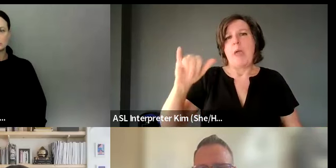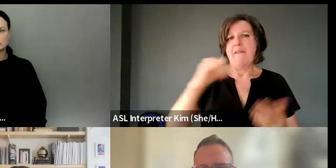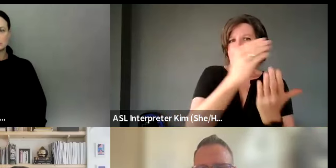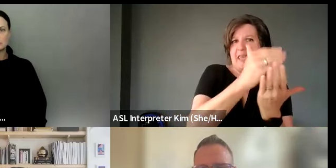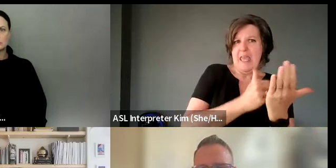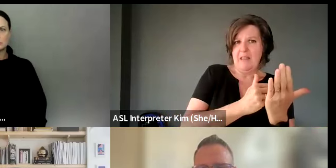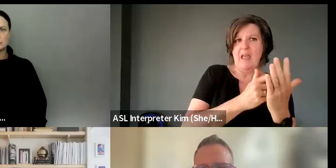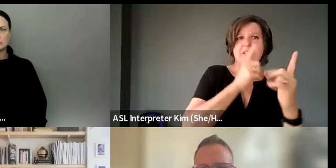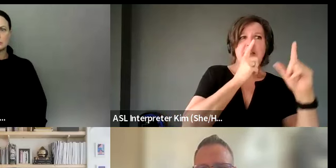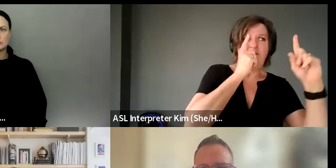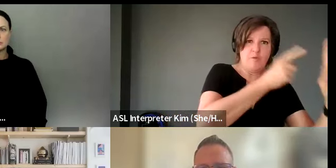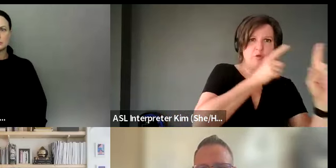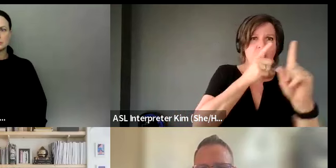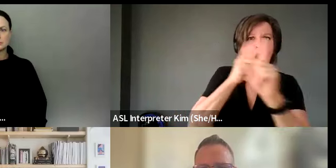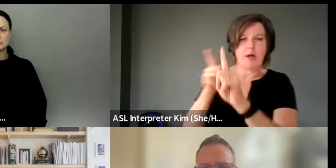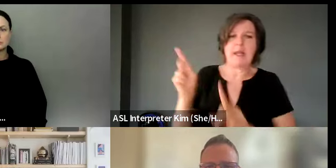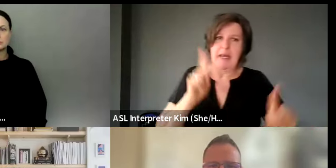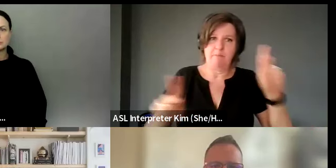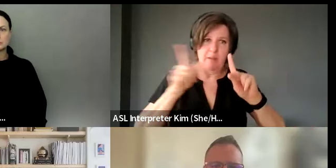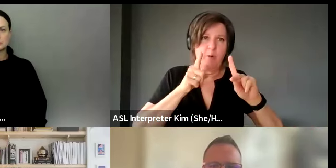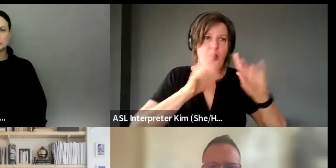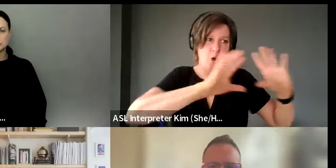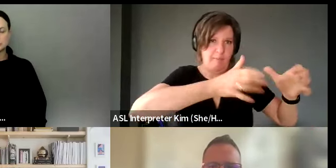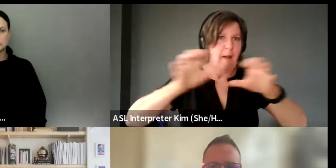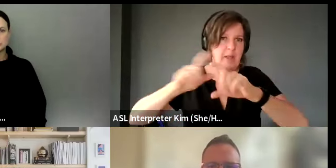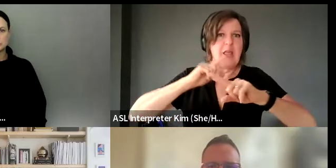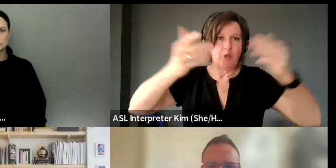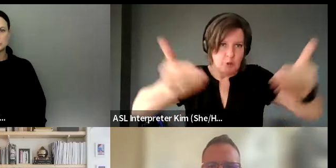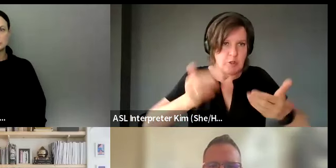to invite to learn more.